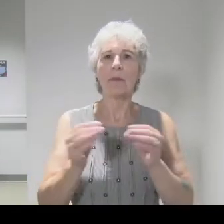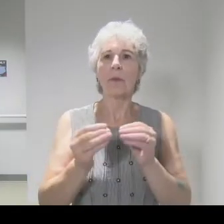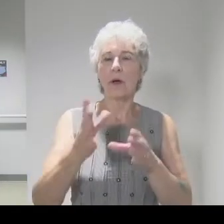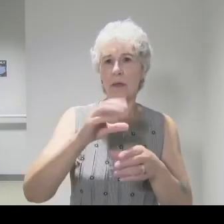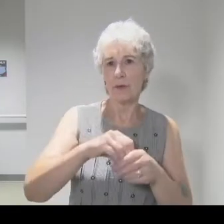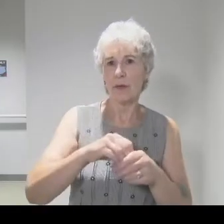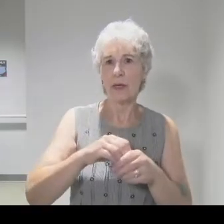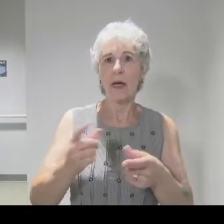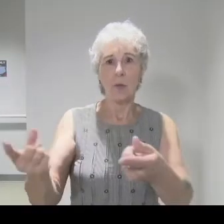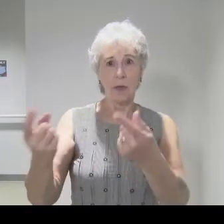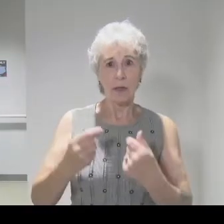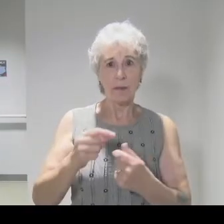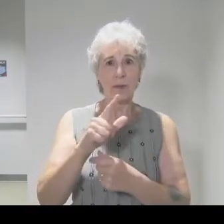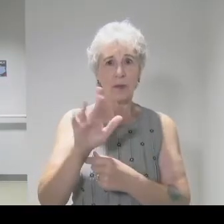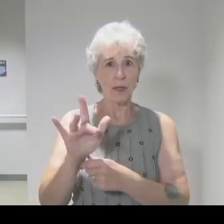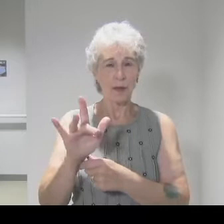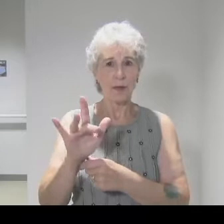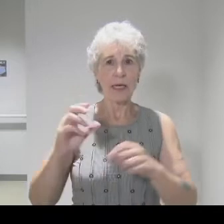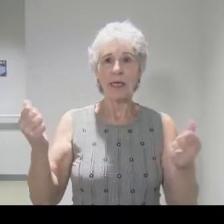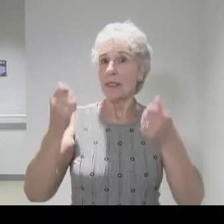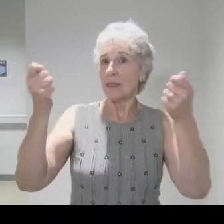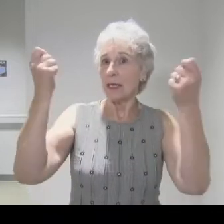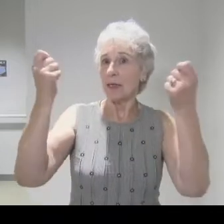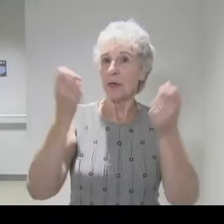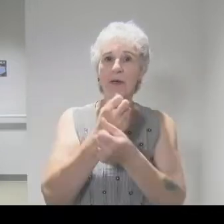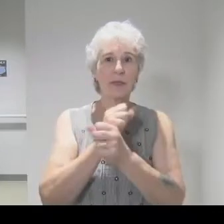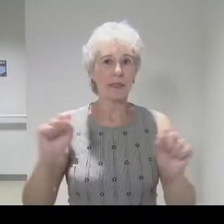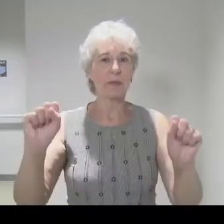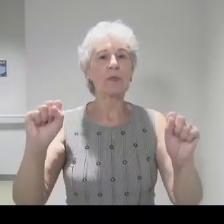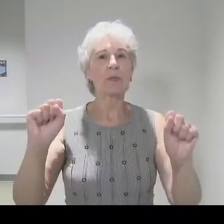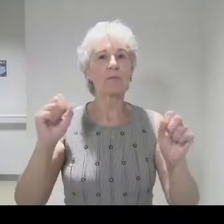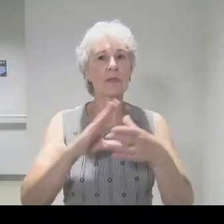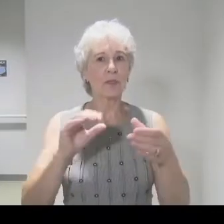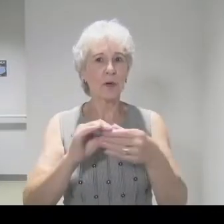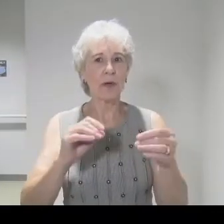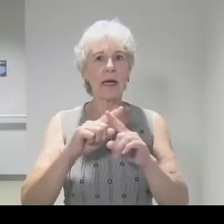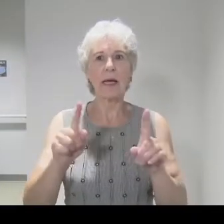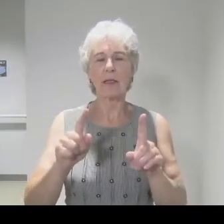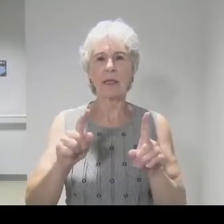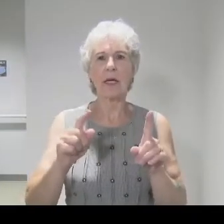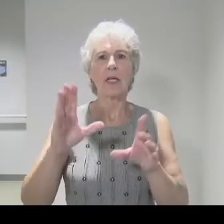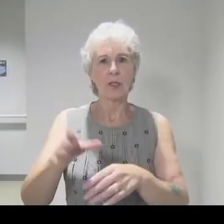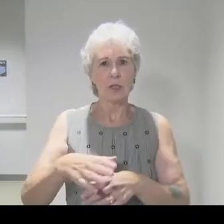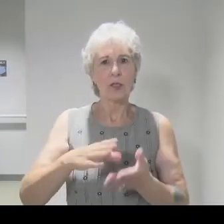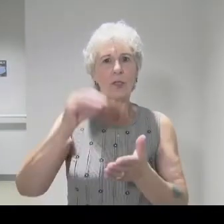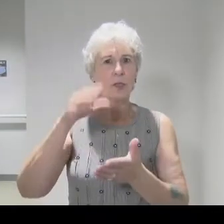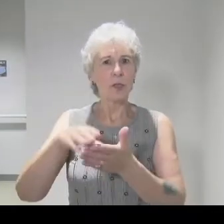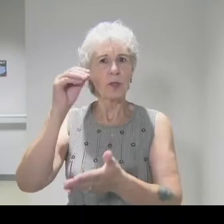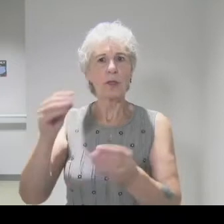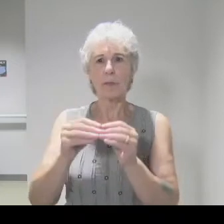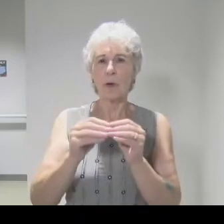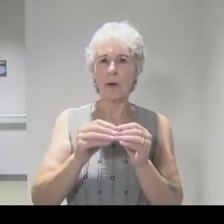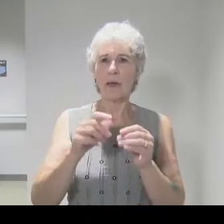on the 23rd, we're coming to celebrate a redemption story, but also to be informed, to learn about how these things are happening in our own